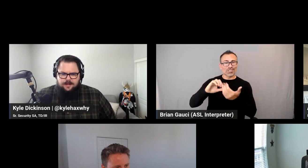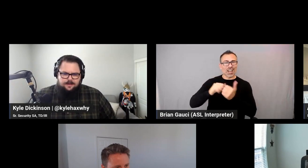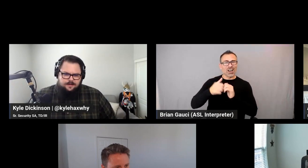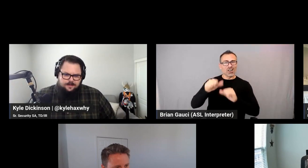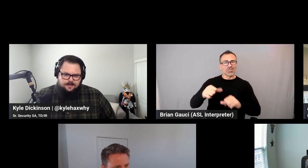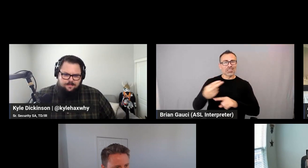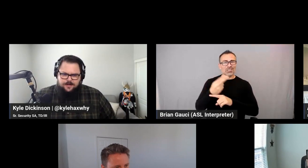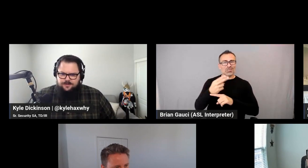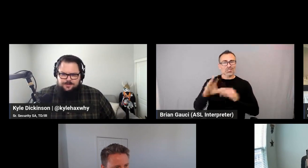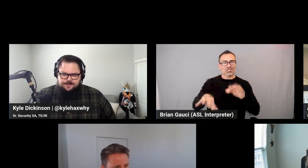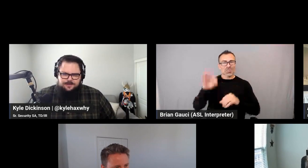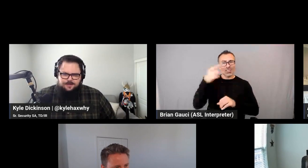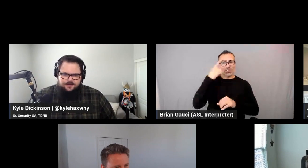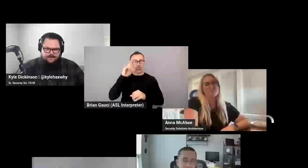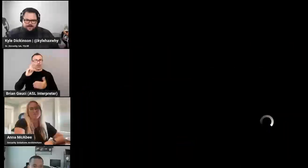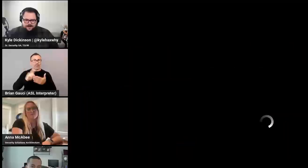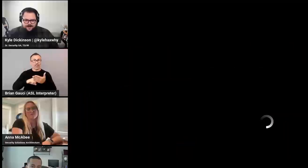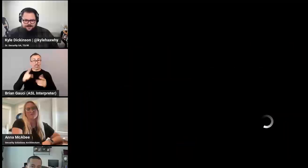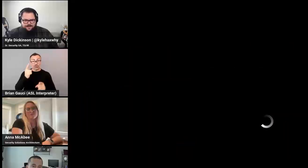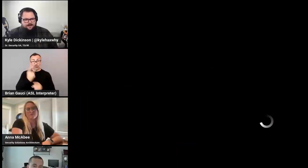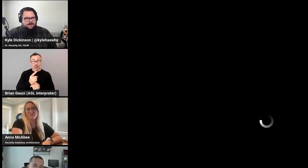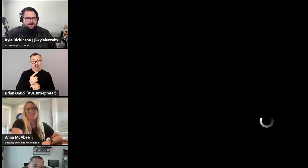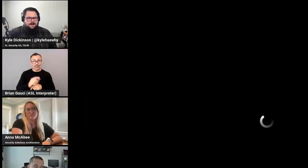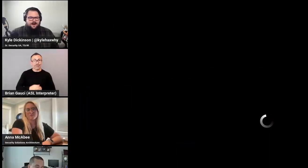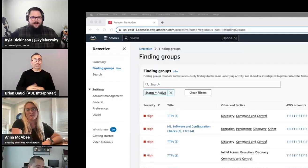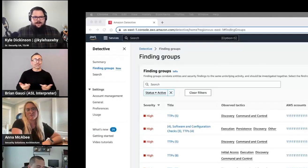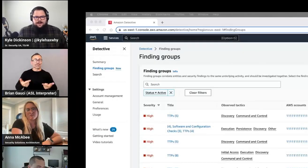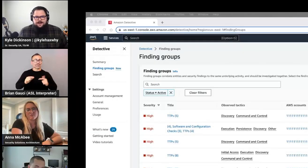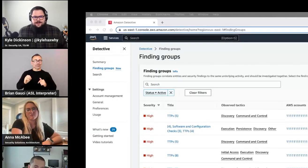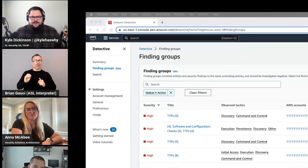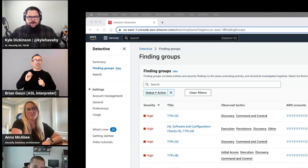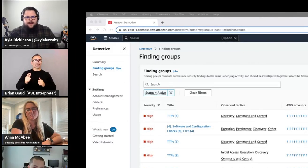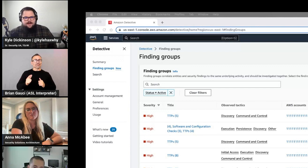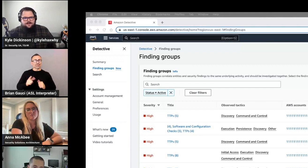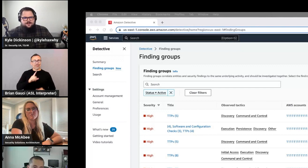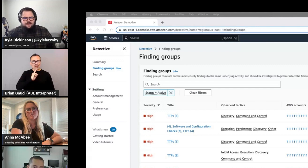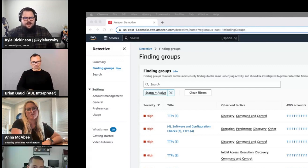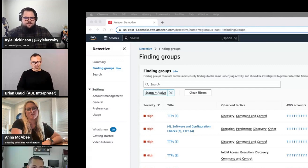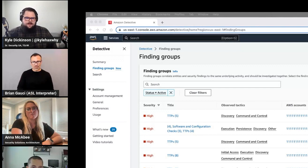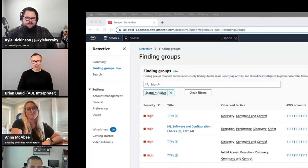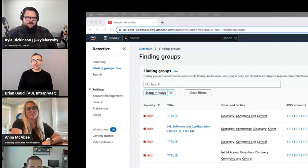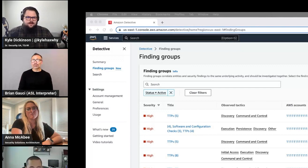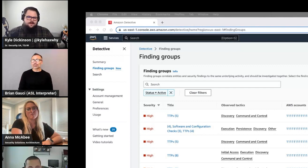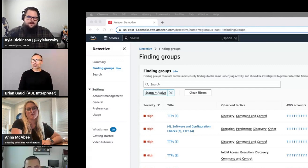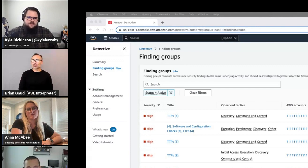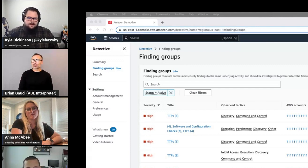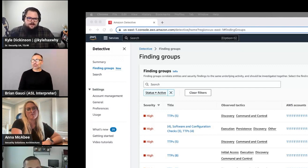that right, Marshall? Absolutely. Jones? Awesome. All right. So we have your screen up.